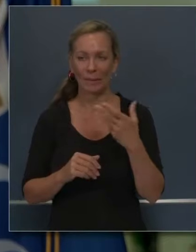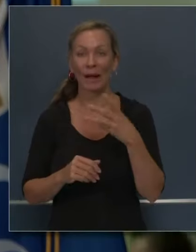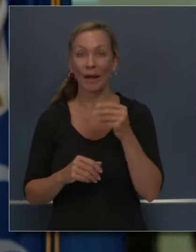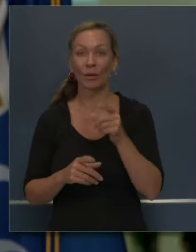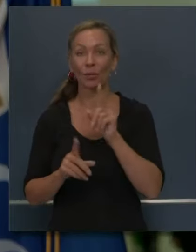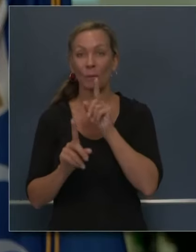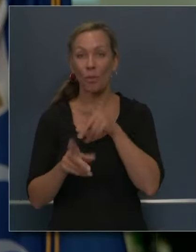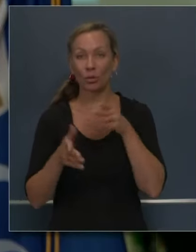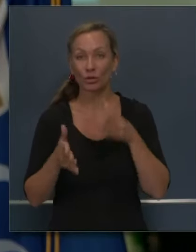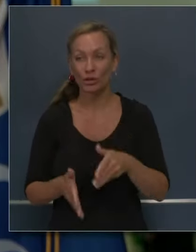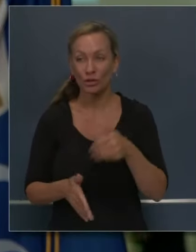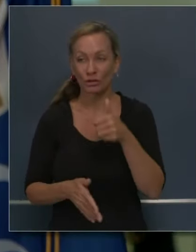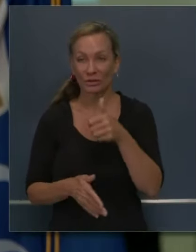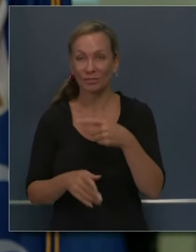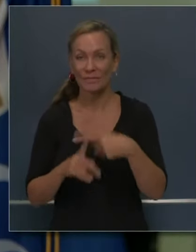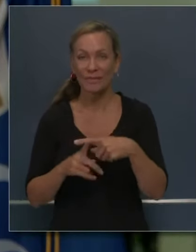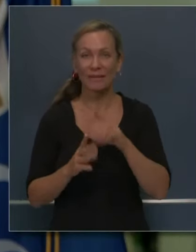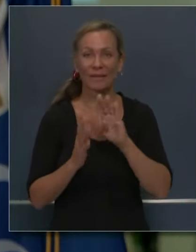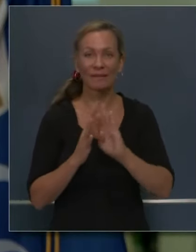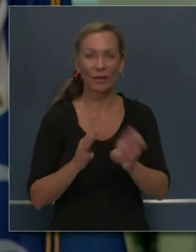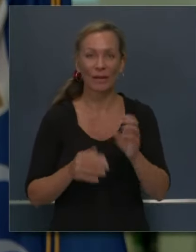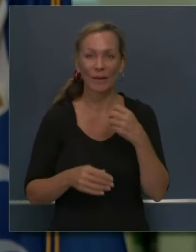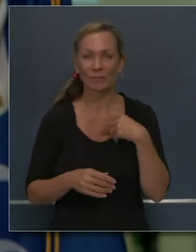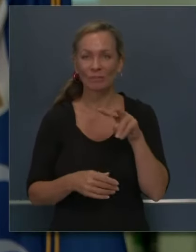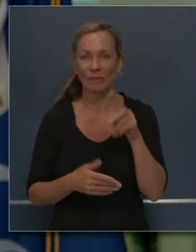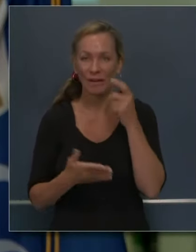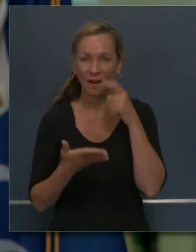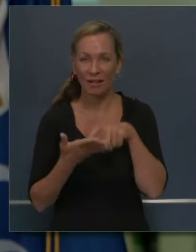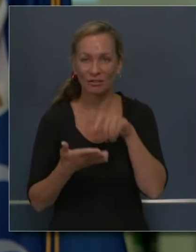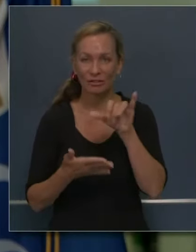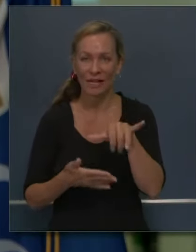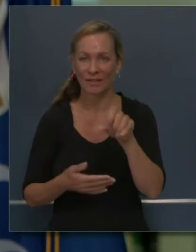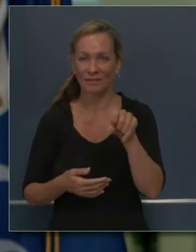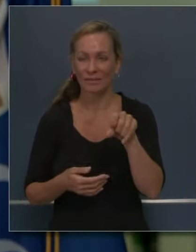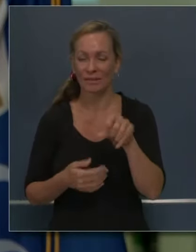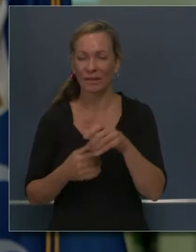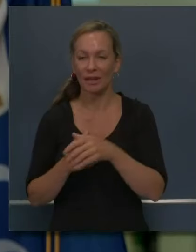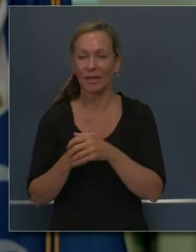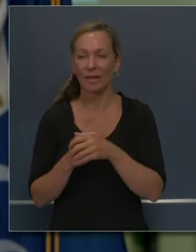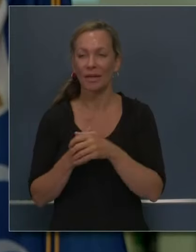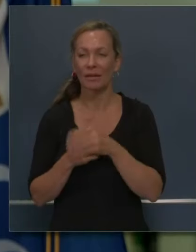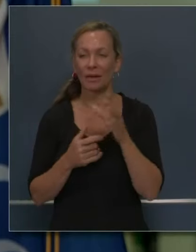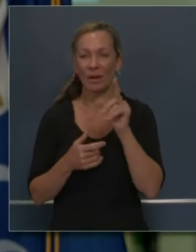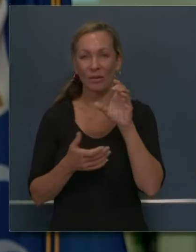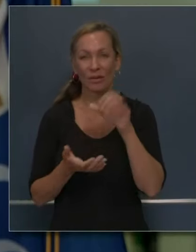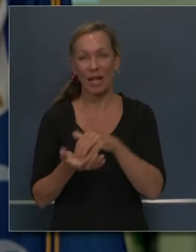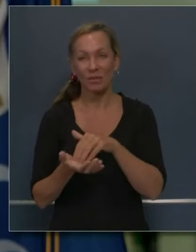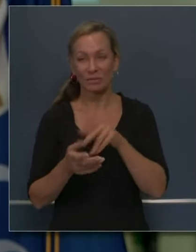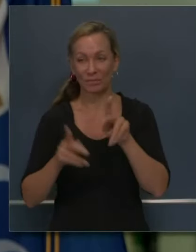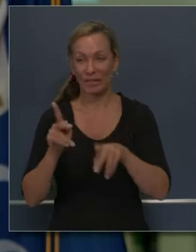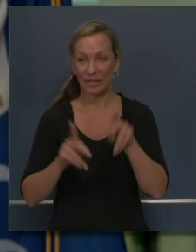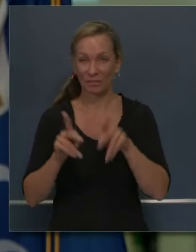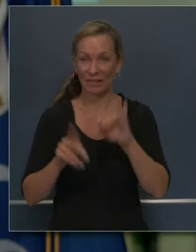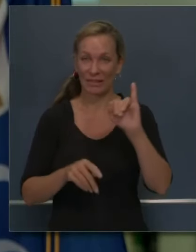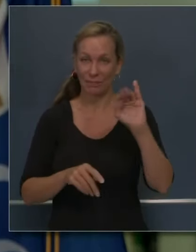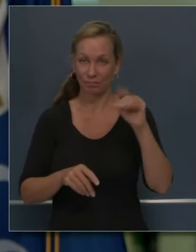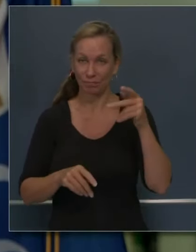into perspective as we talk about the hundreds and hundreds of thousands of people across the state who've also been directly impacted like